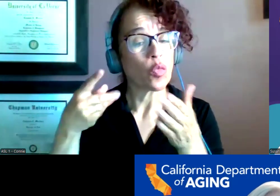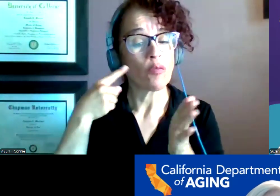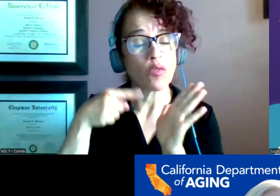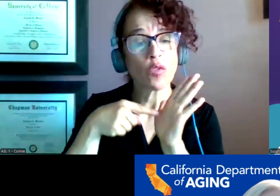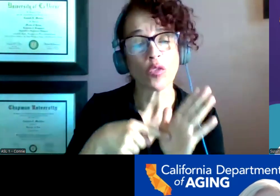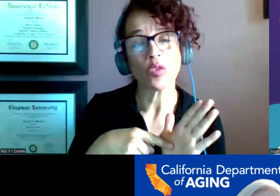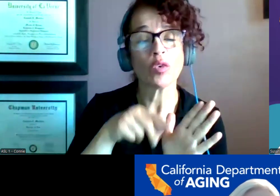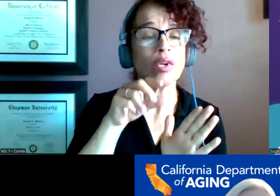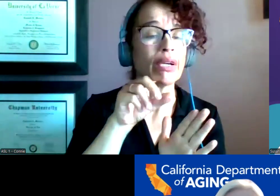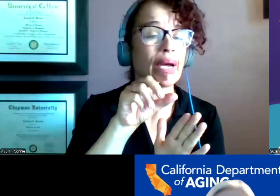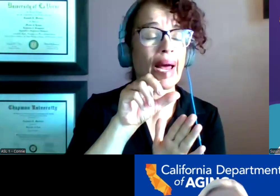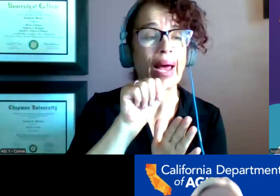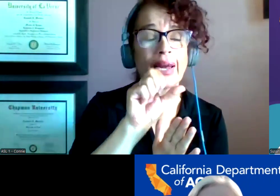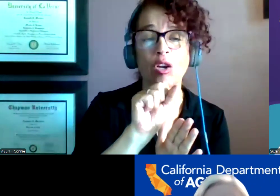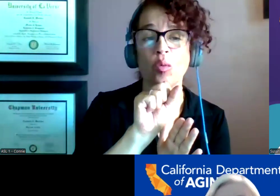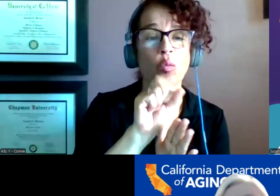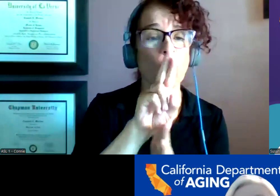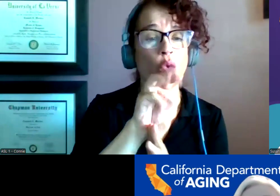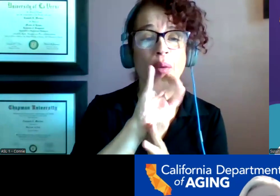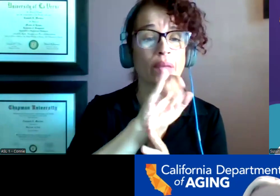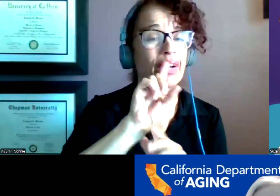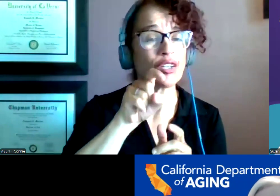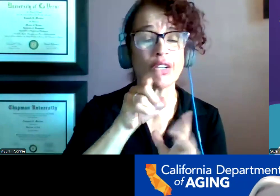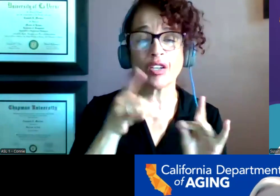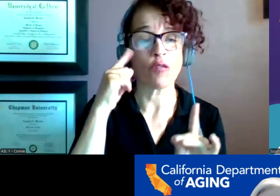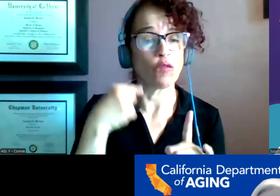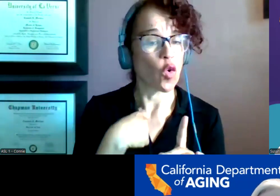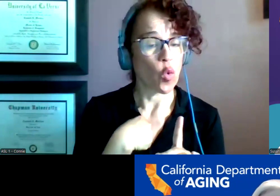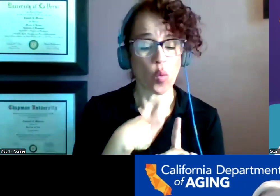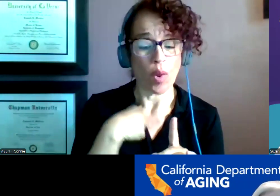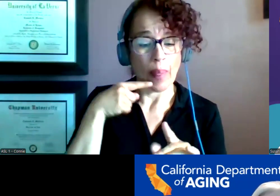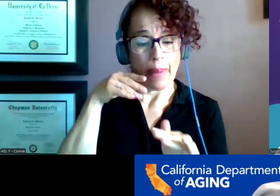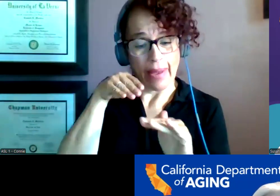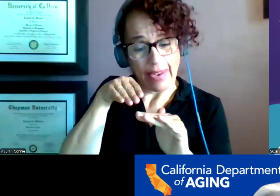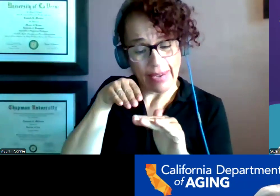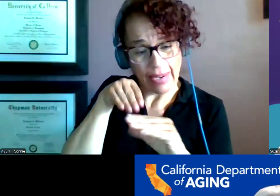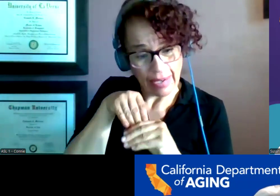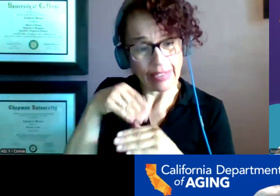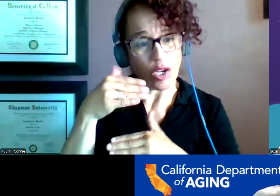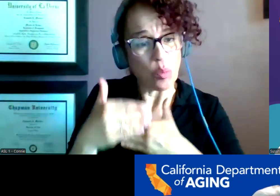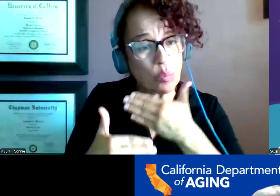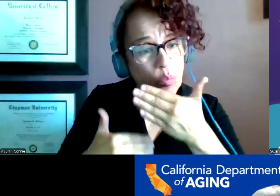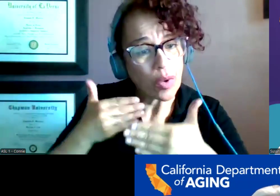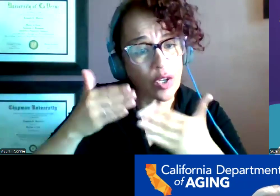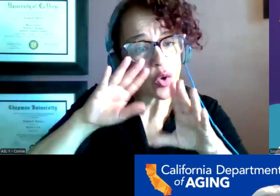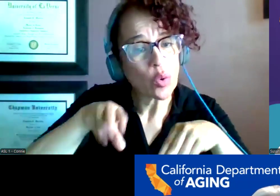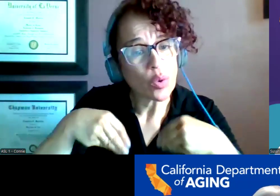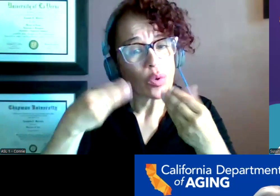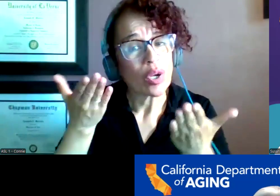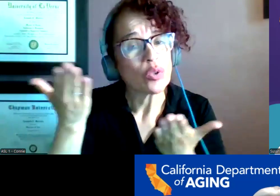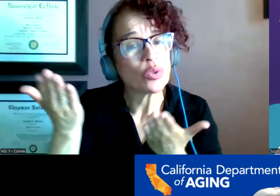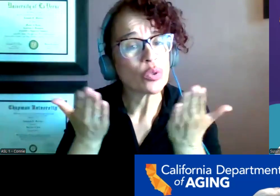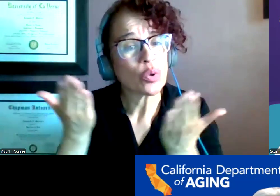example, asthma remediation, that there's no method for me to get into that process to provide